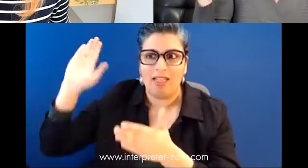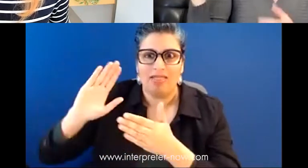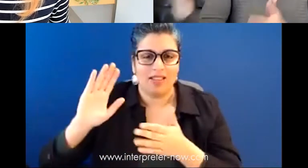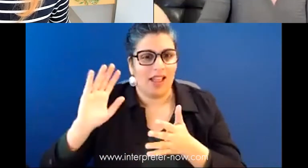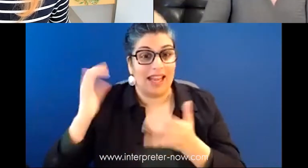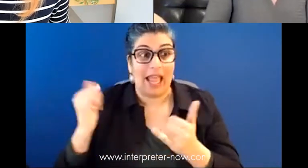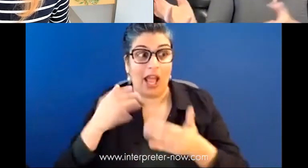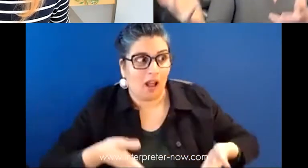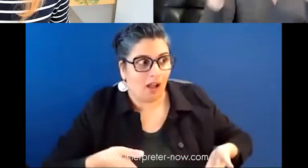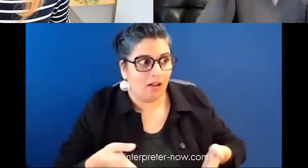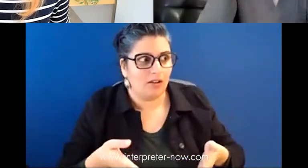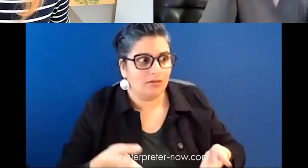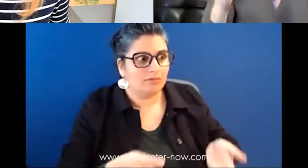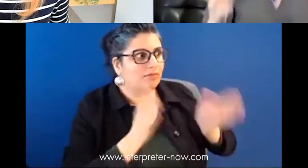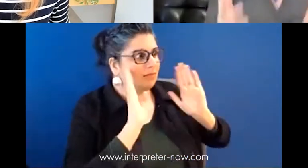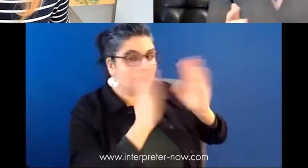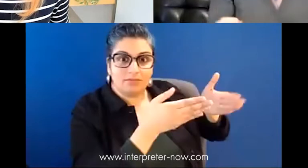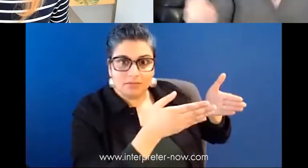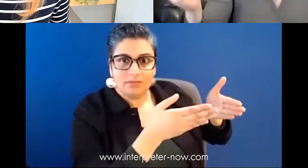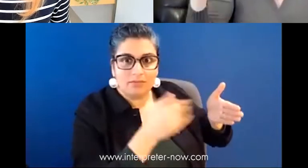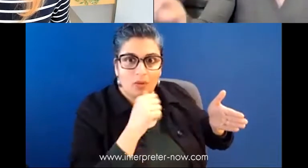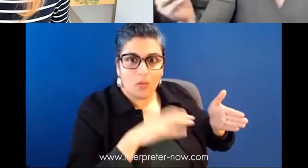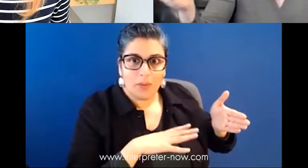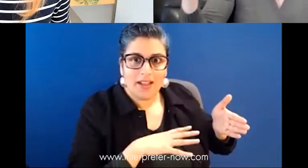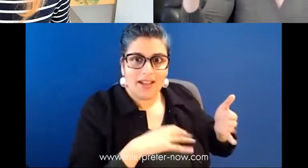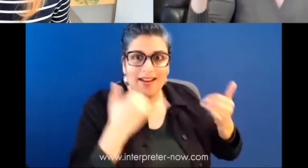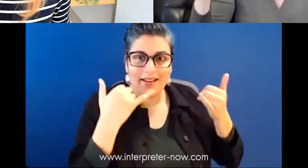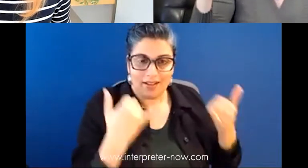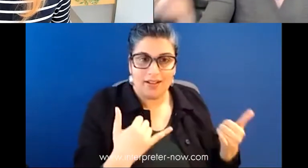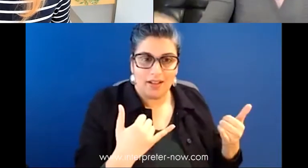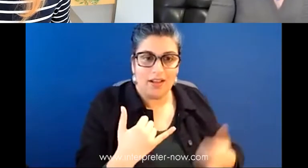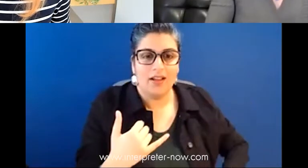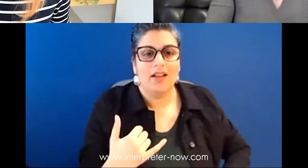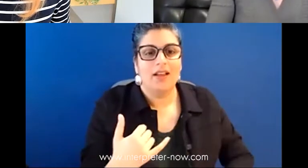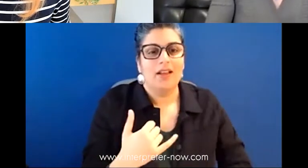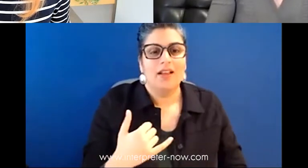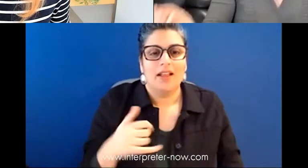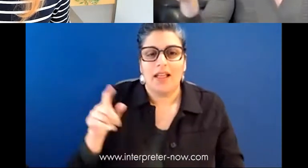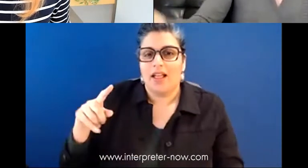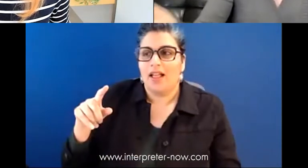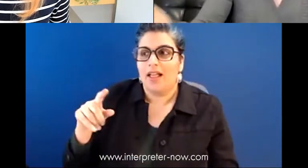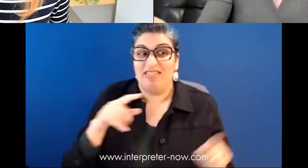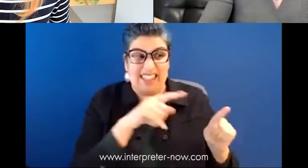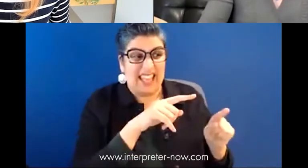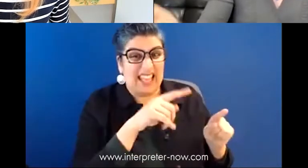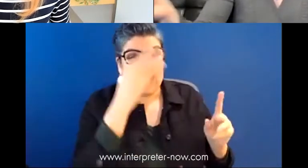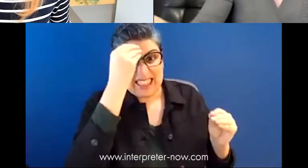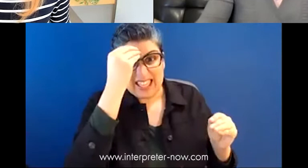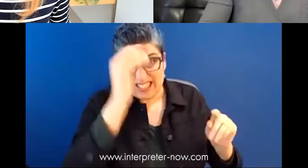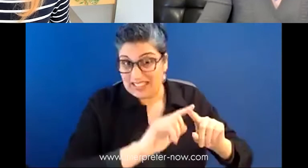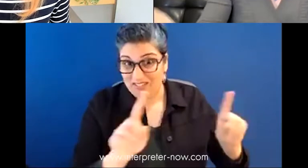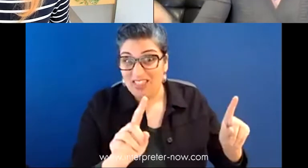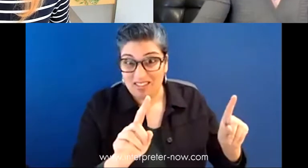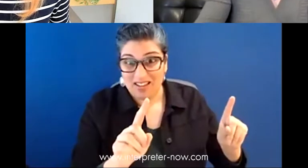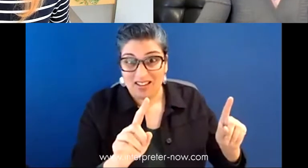know, in essence, what their brains already knew, which was they're thinking a little bit differently and more likely to